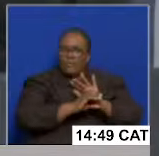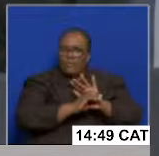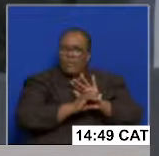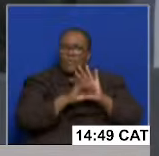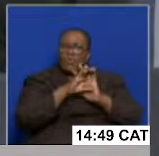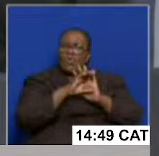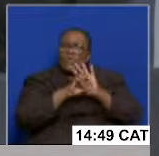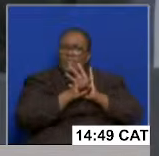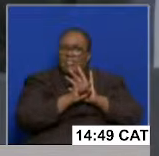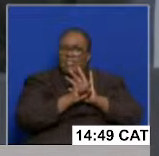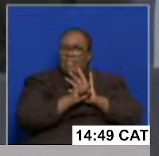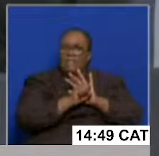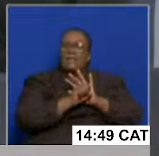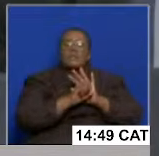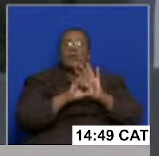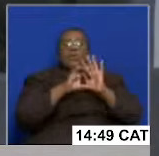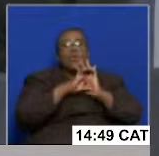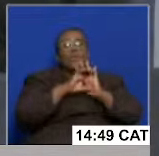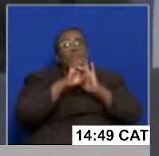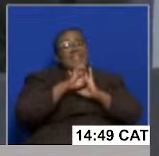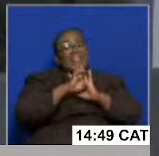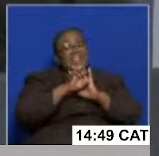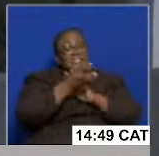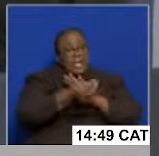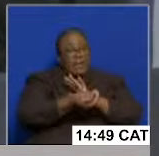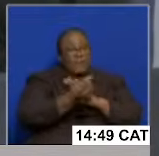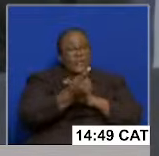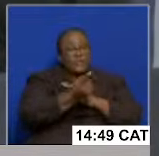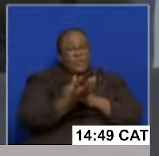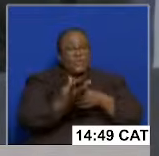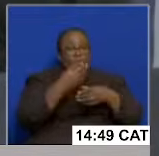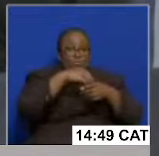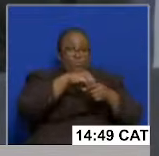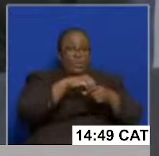take an oath when you become a JMPD officer, am I correct?